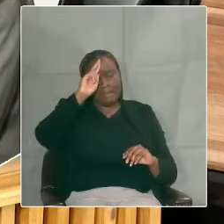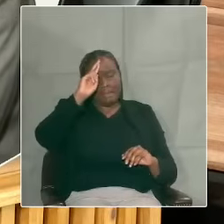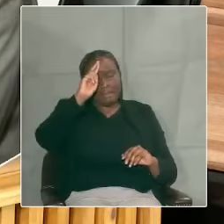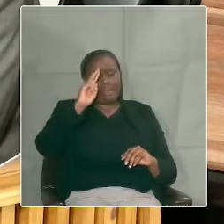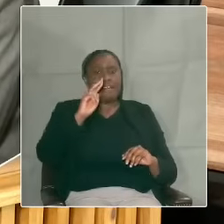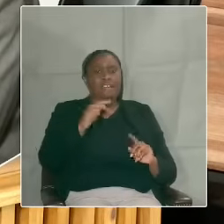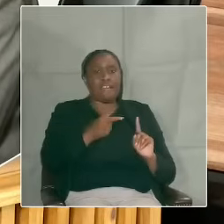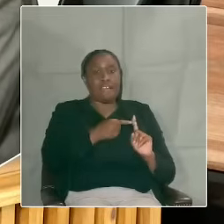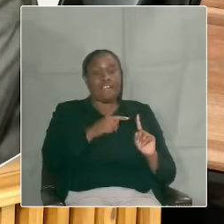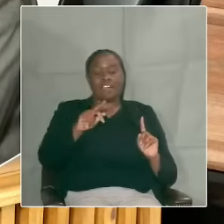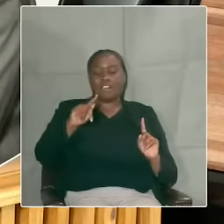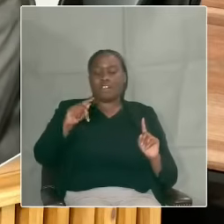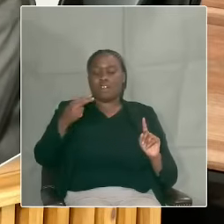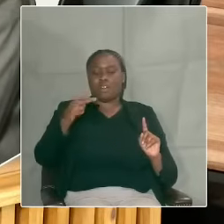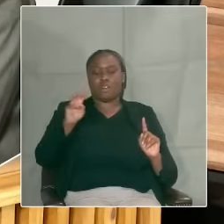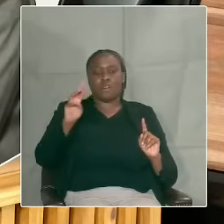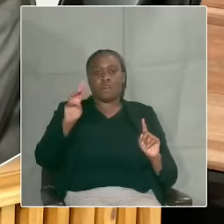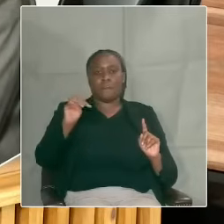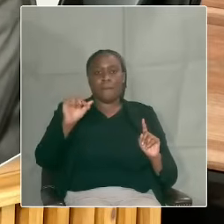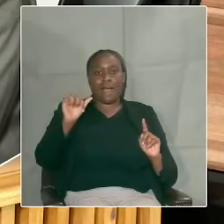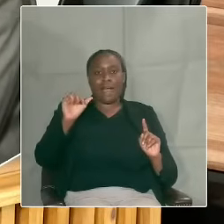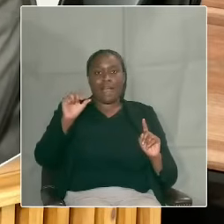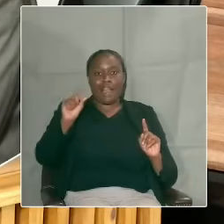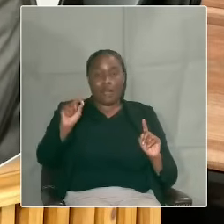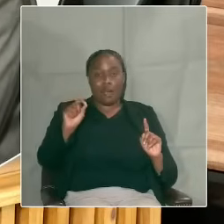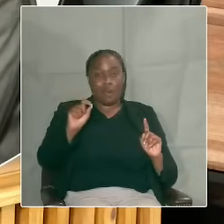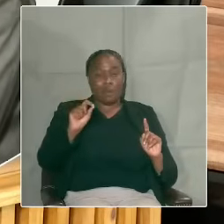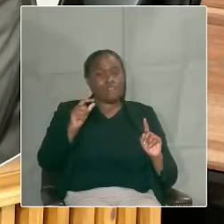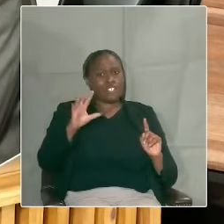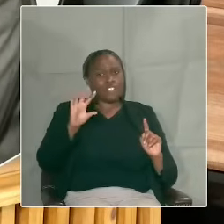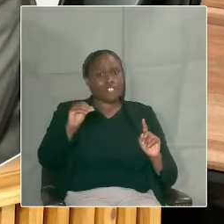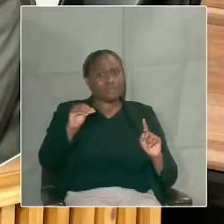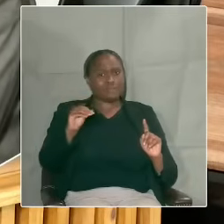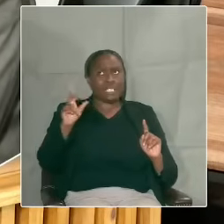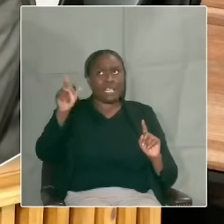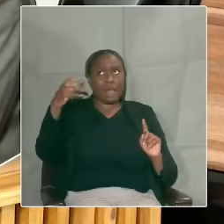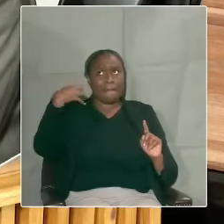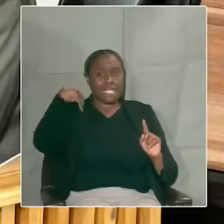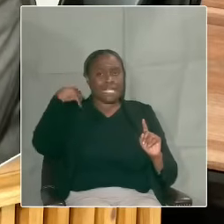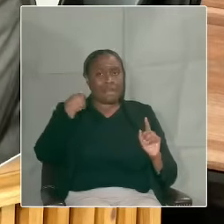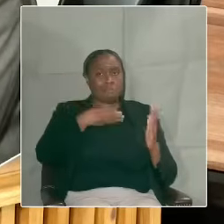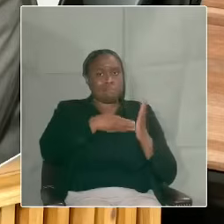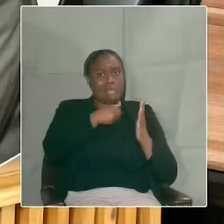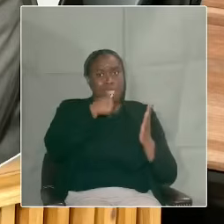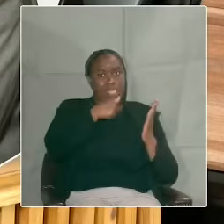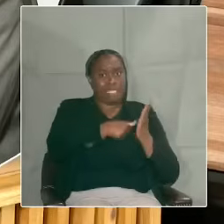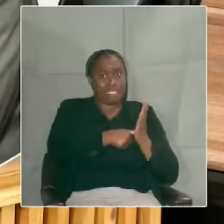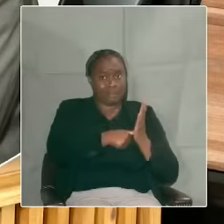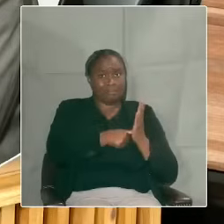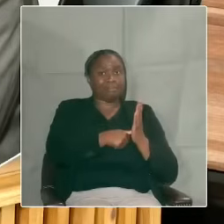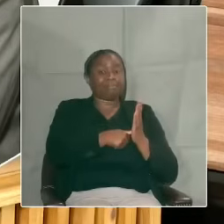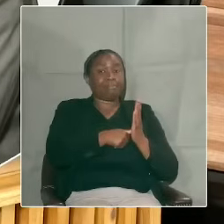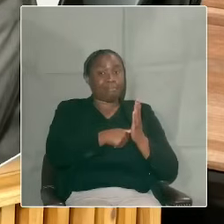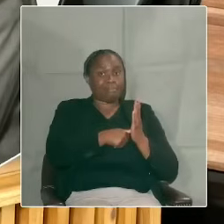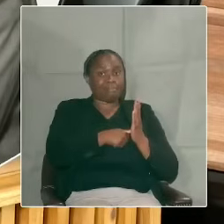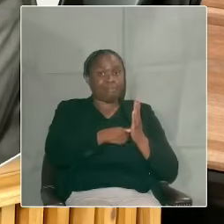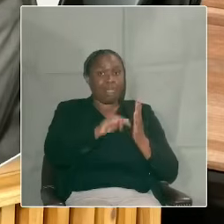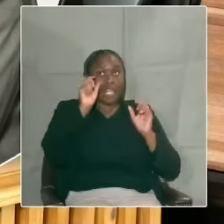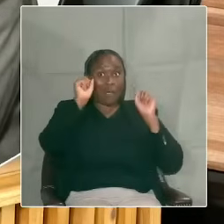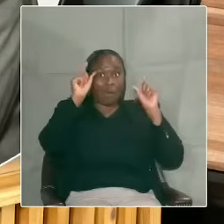Commissioner Khumalo asked whether the minister, having regard to what he says in his letter, whether was he